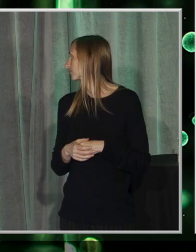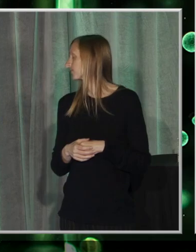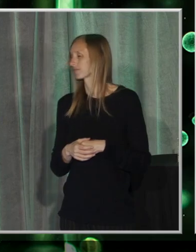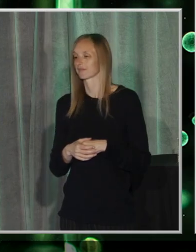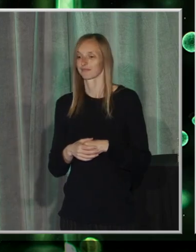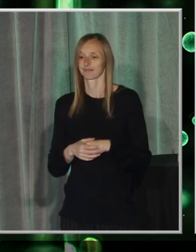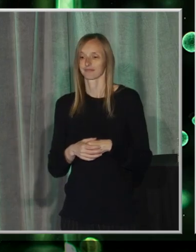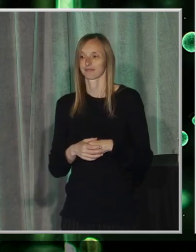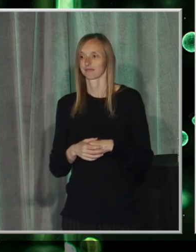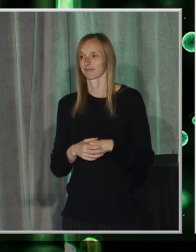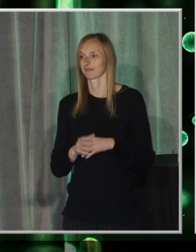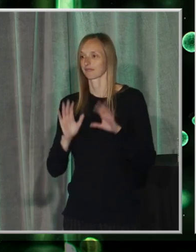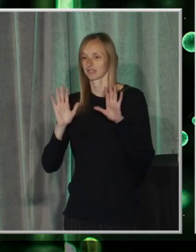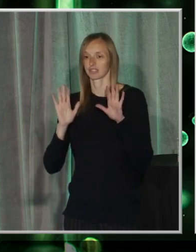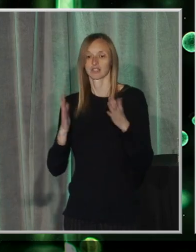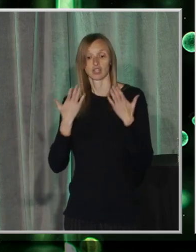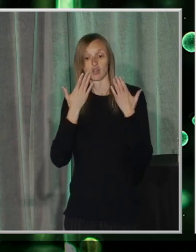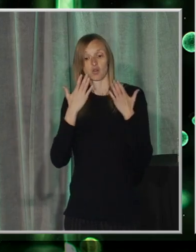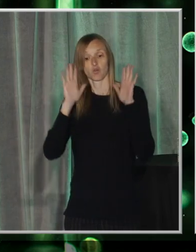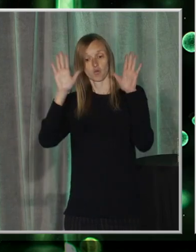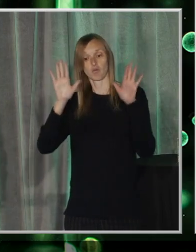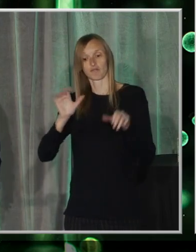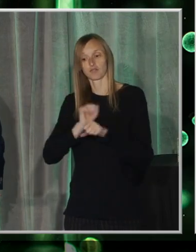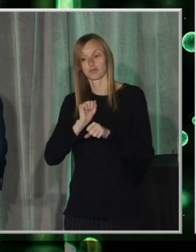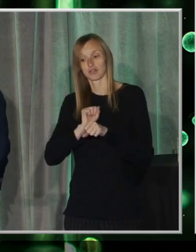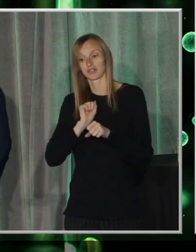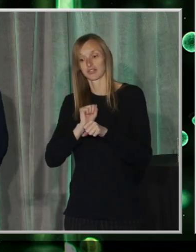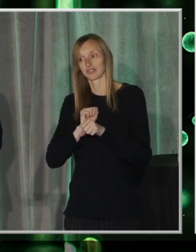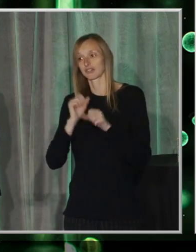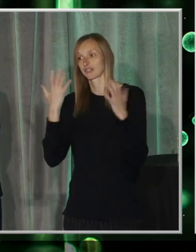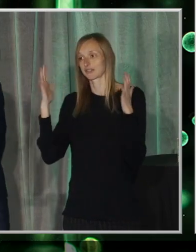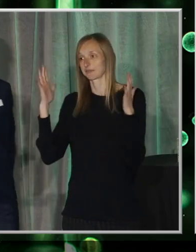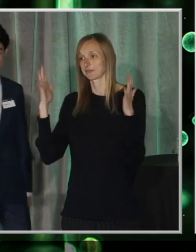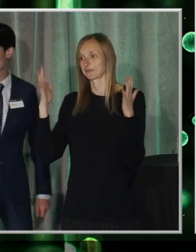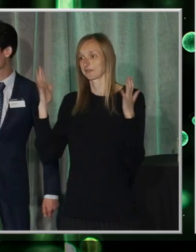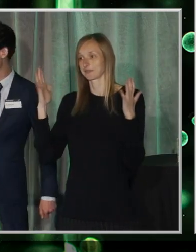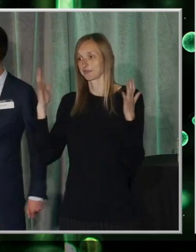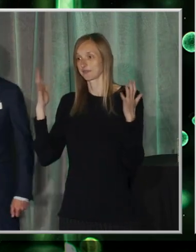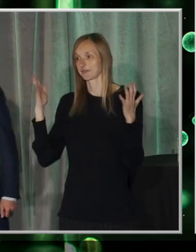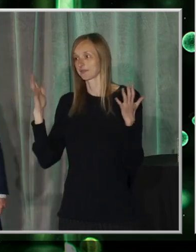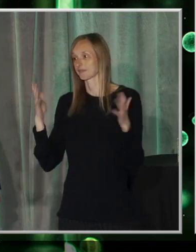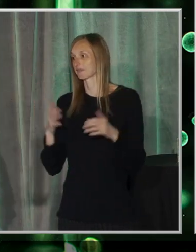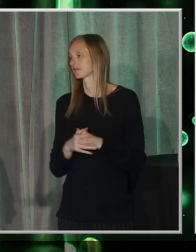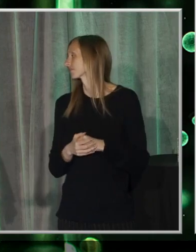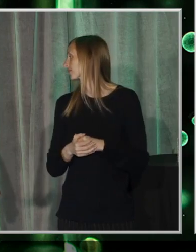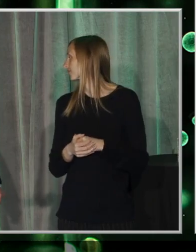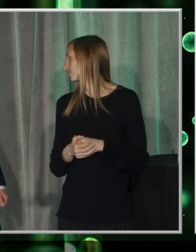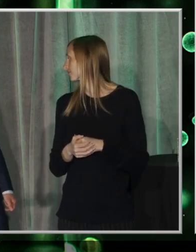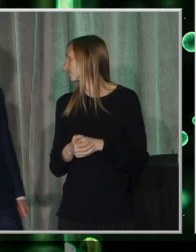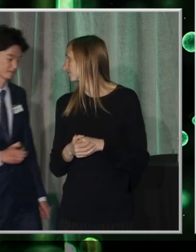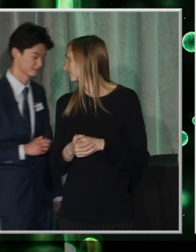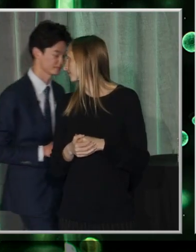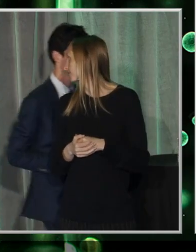Excellent. Great job, Yancy. Thank you so much. EcoCycle. Thank you, judges.